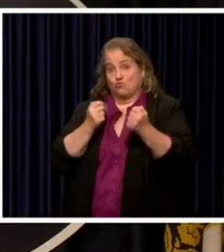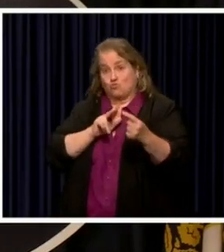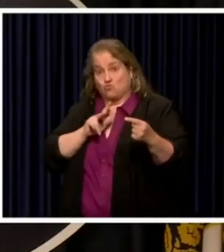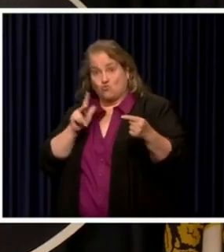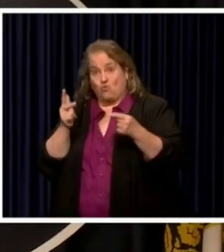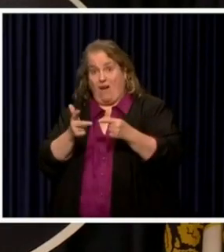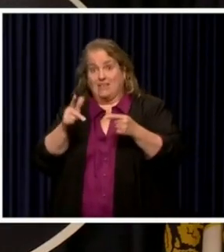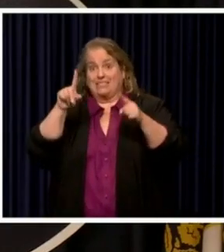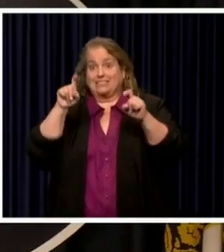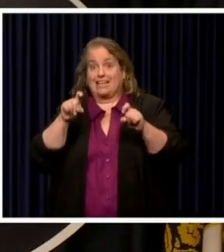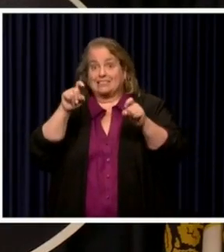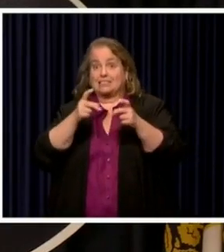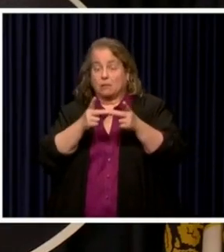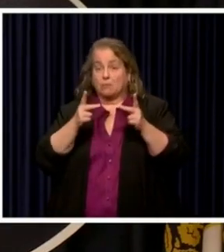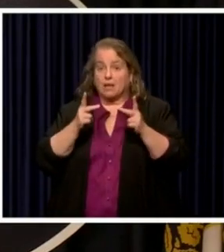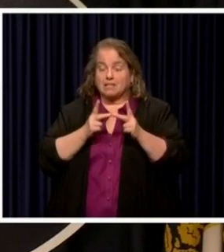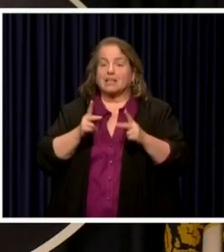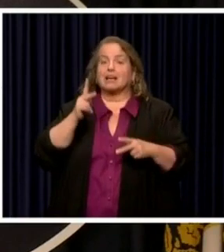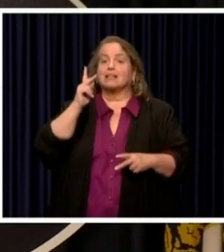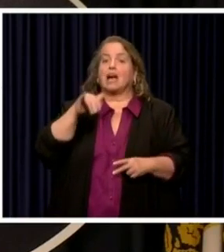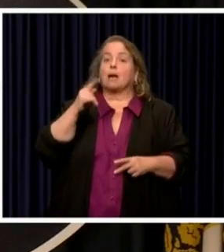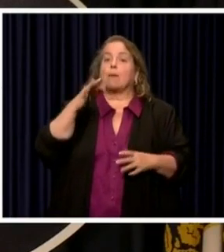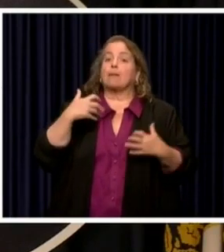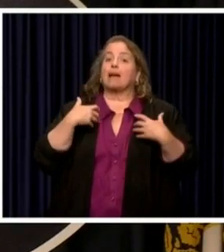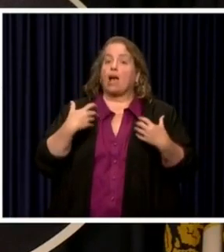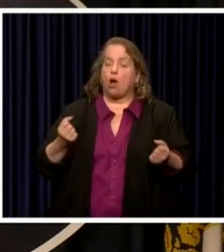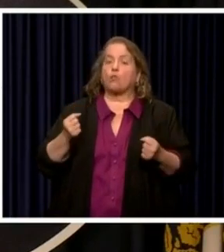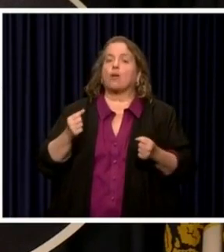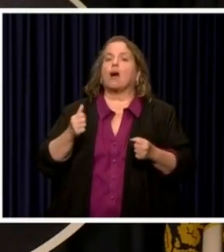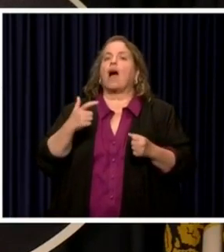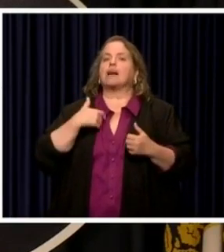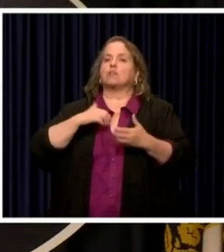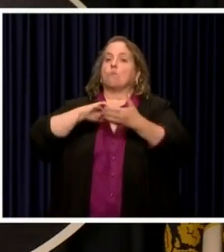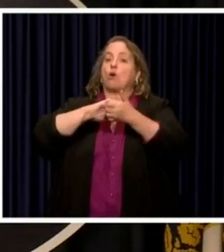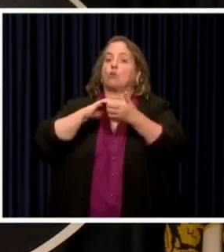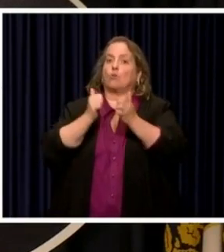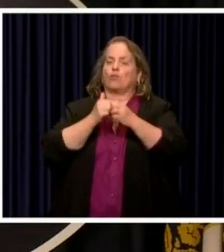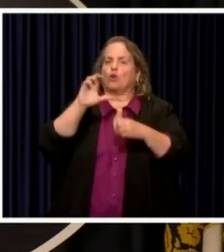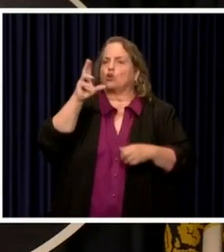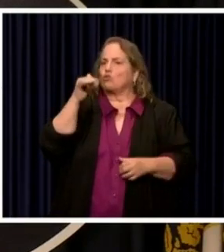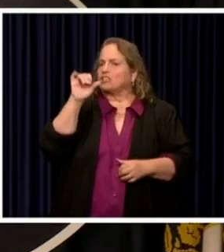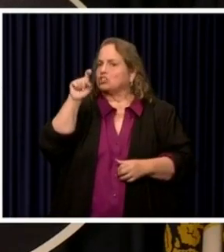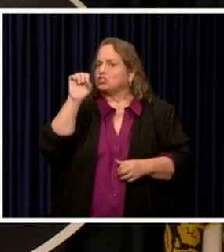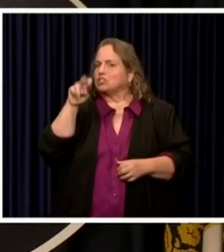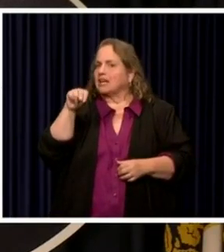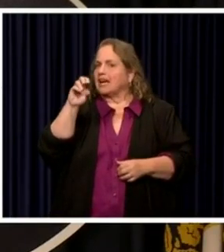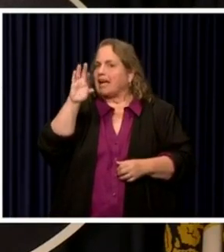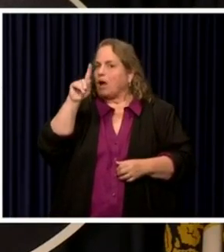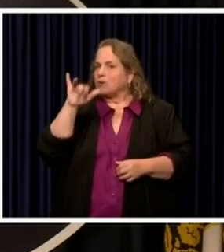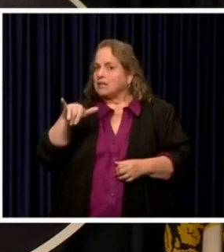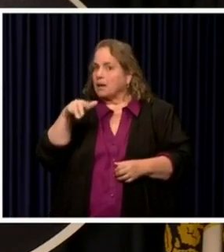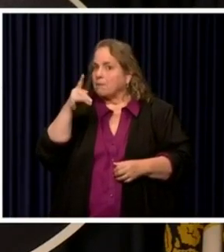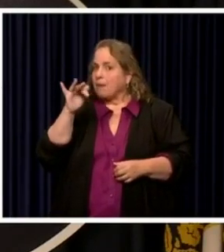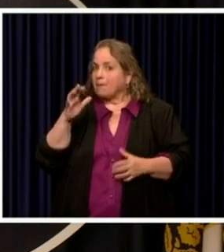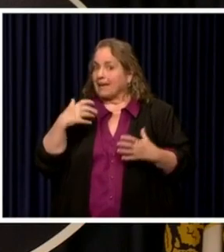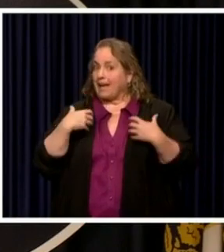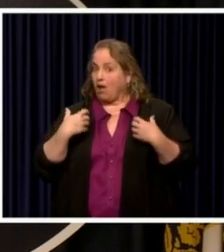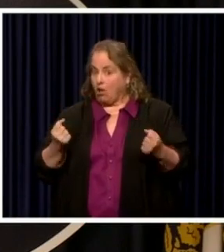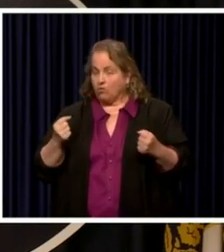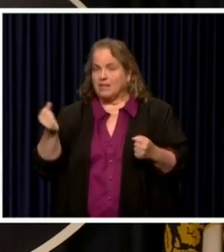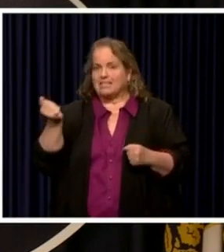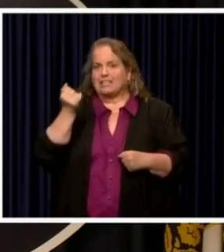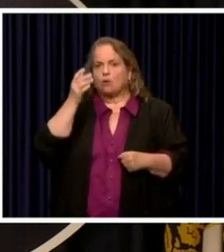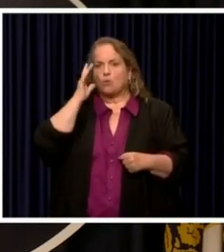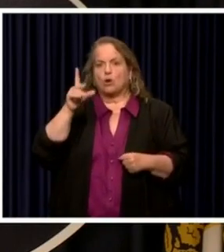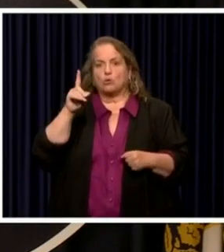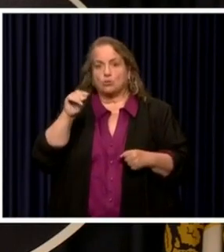Department of Public Health has partnered with the Christian County Health Department to provide drive-through testing for up to 70 people a day at